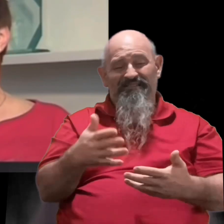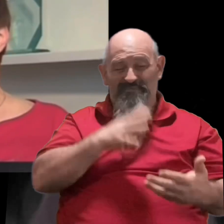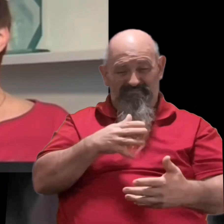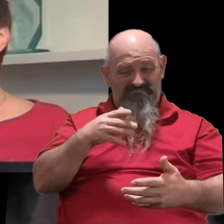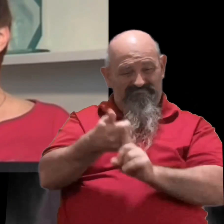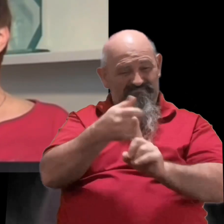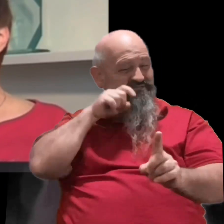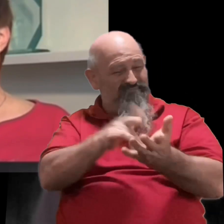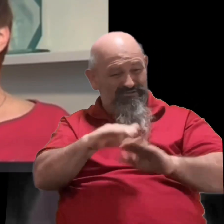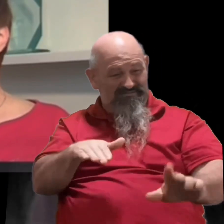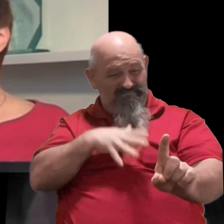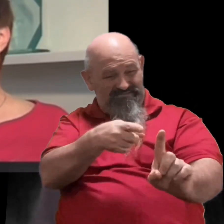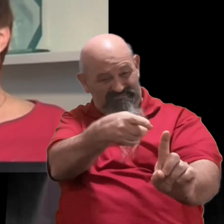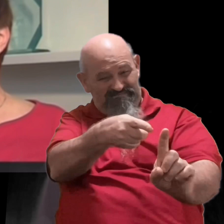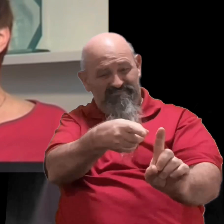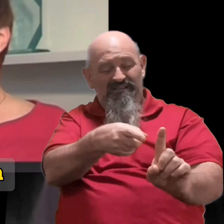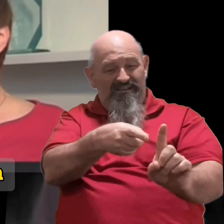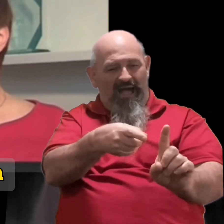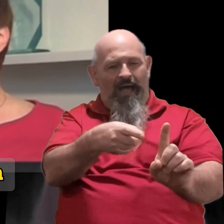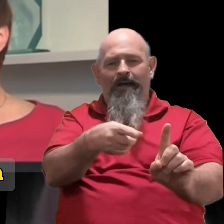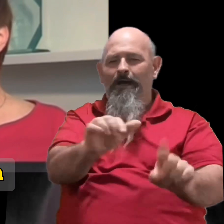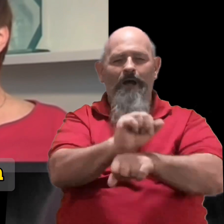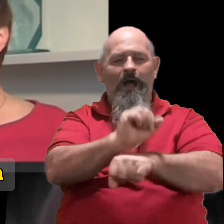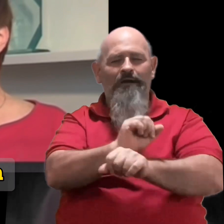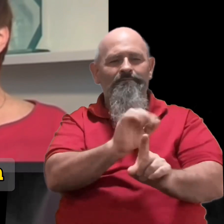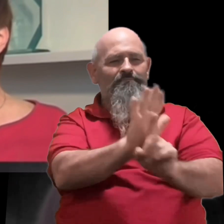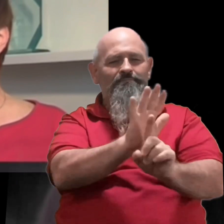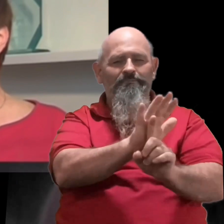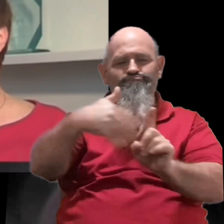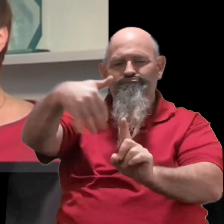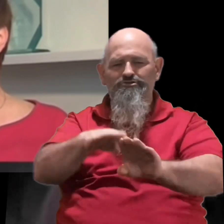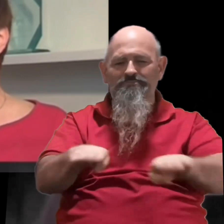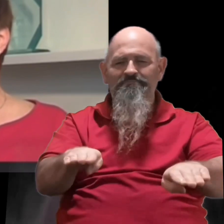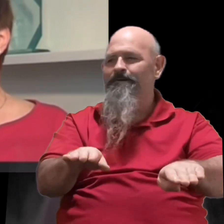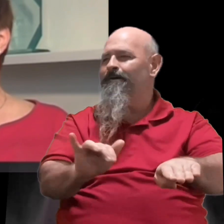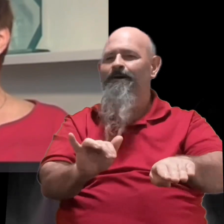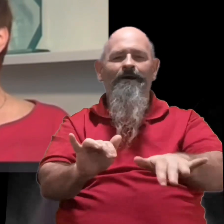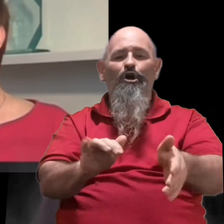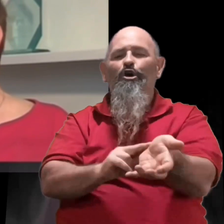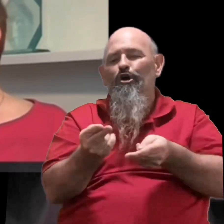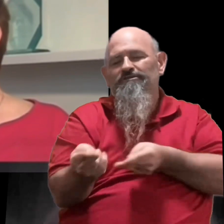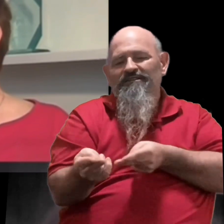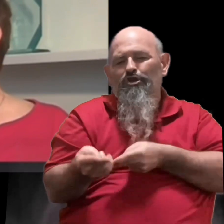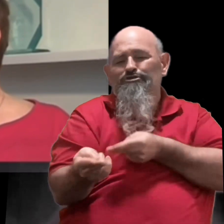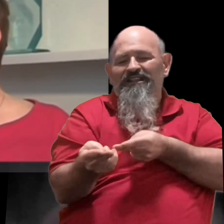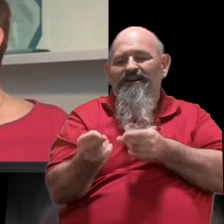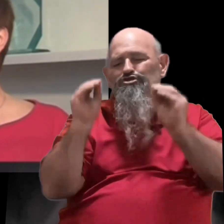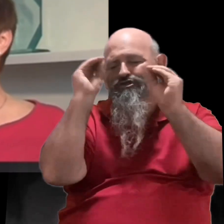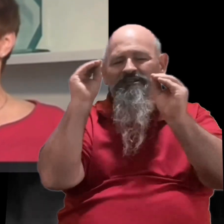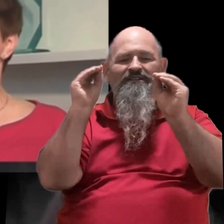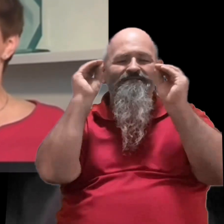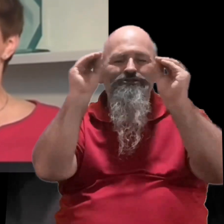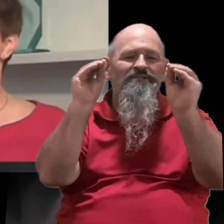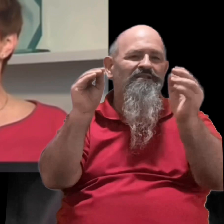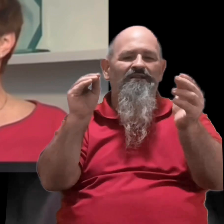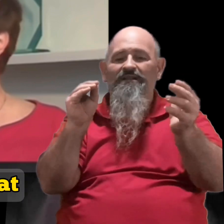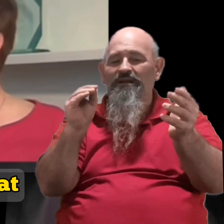Yeah, women who sexually abuse children like to have jobs where they're around children. Nursing,